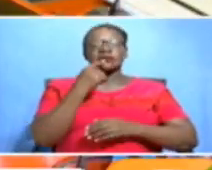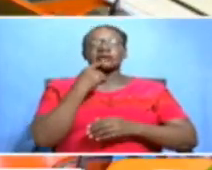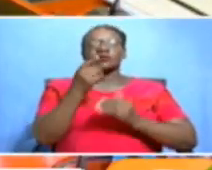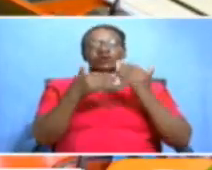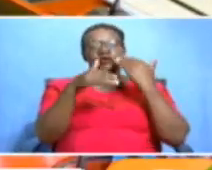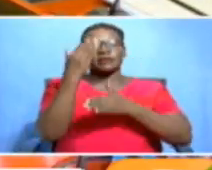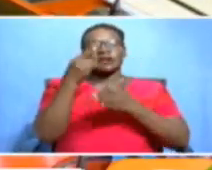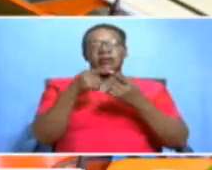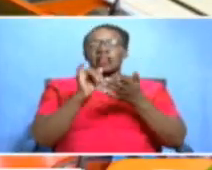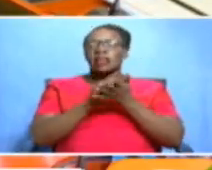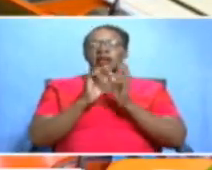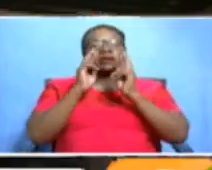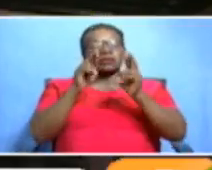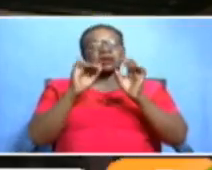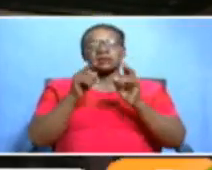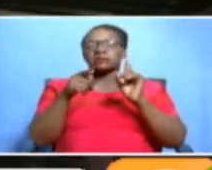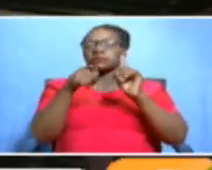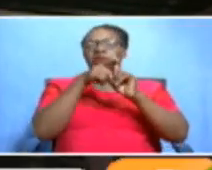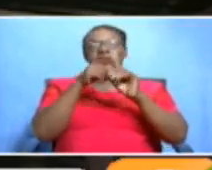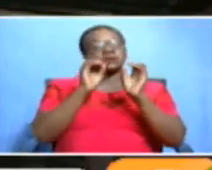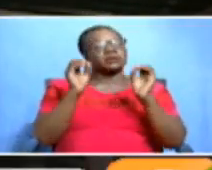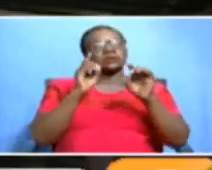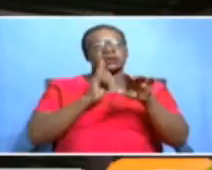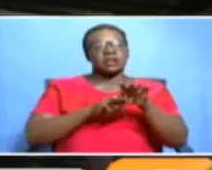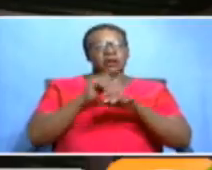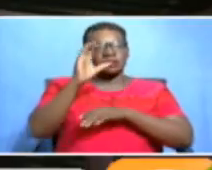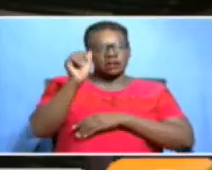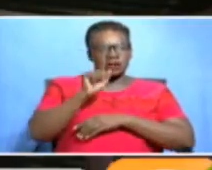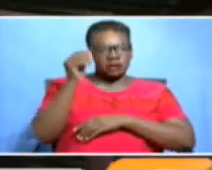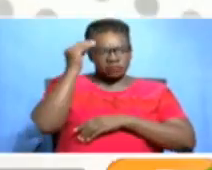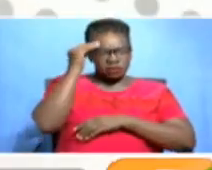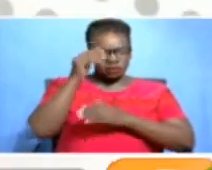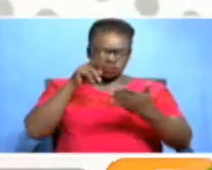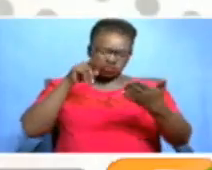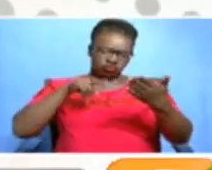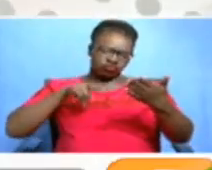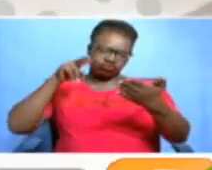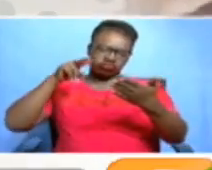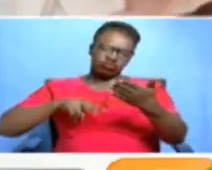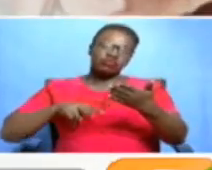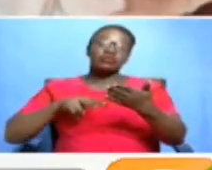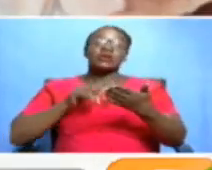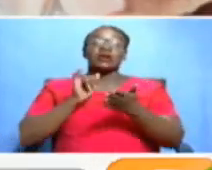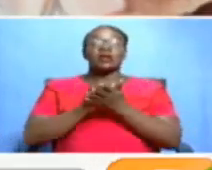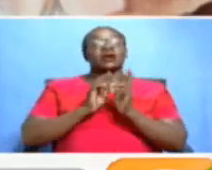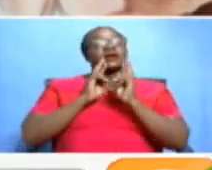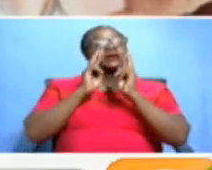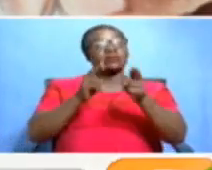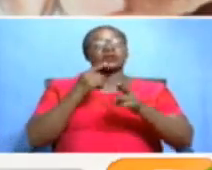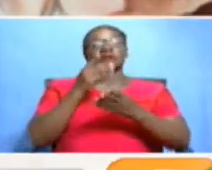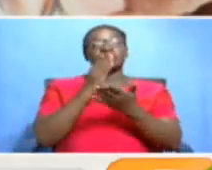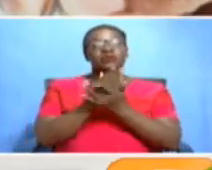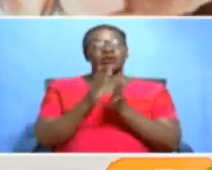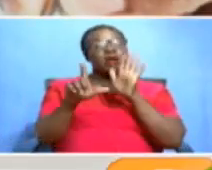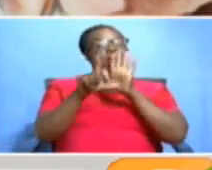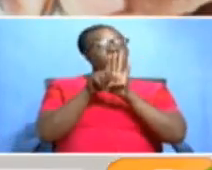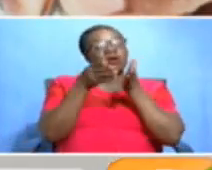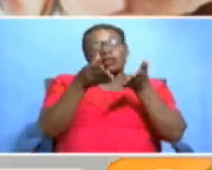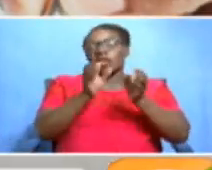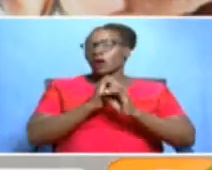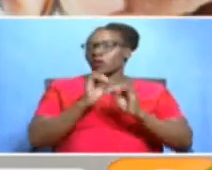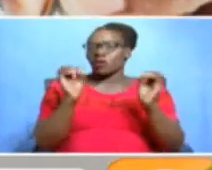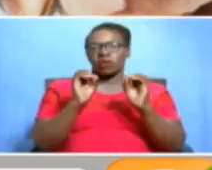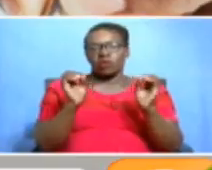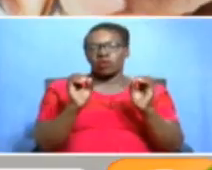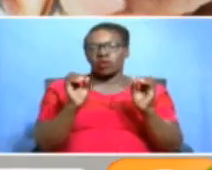did not bear any positive news when Ambassador Amina Mohammed got to look at it. According to the report, there was no legal framework to guide the